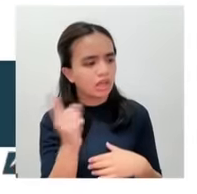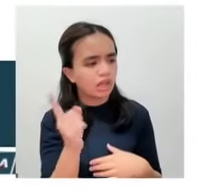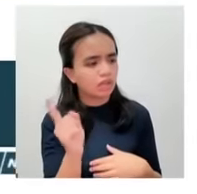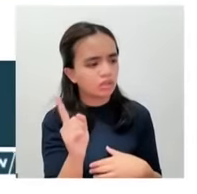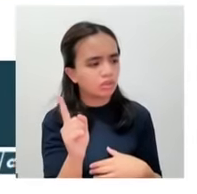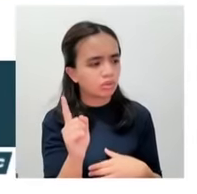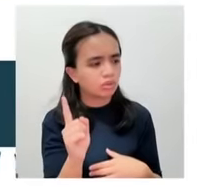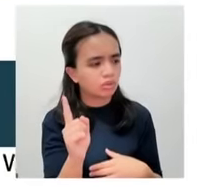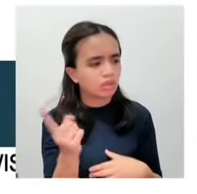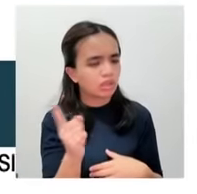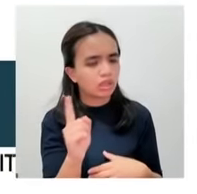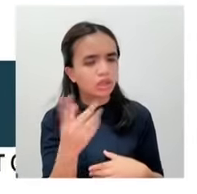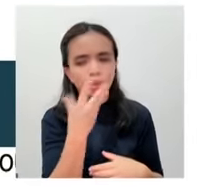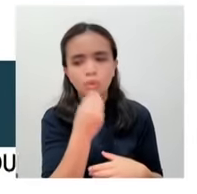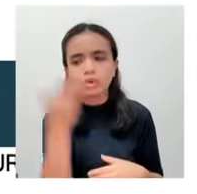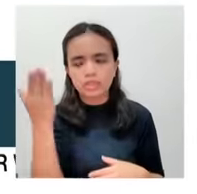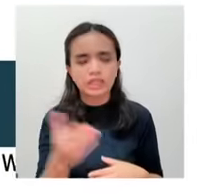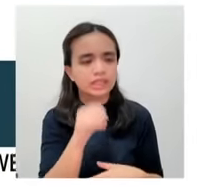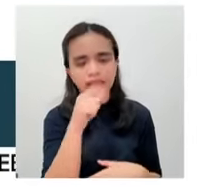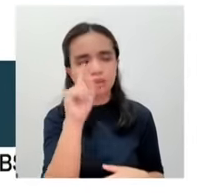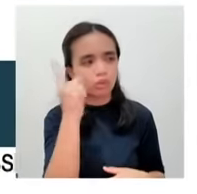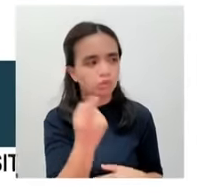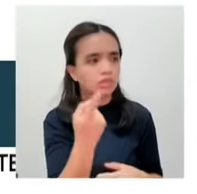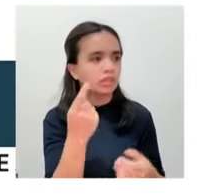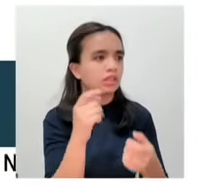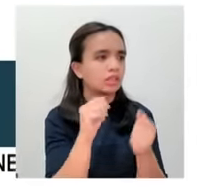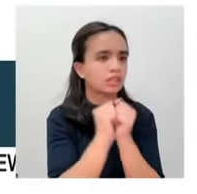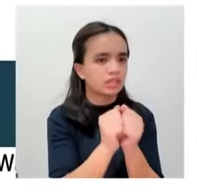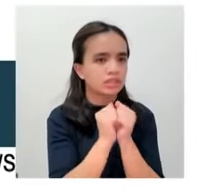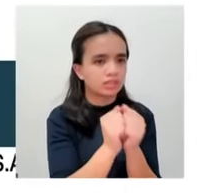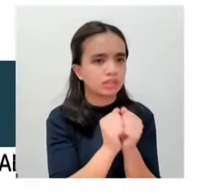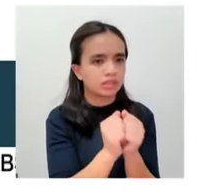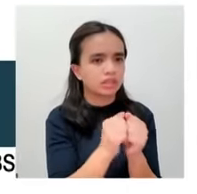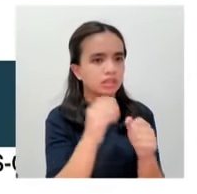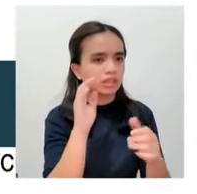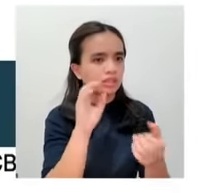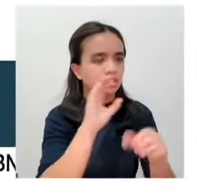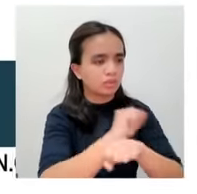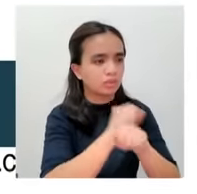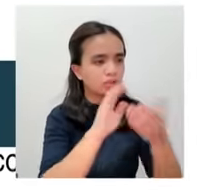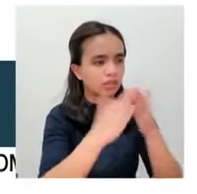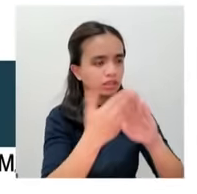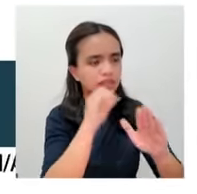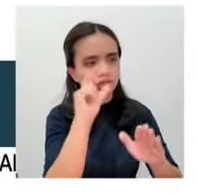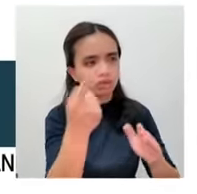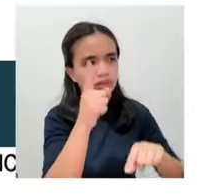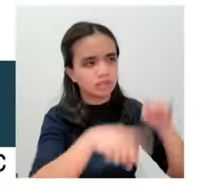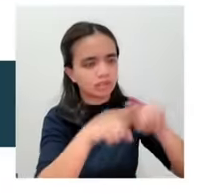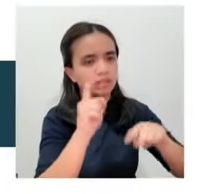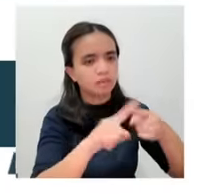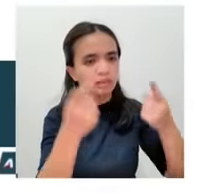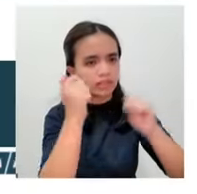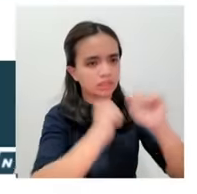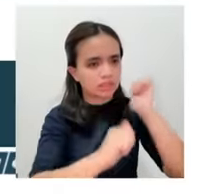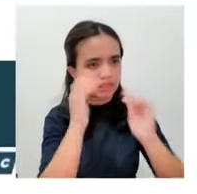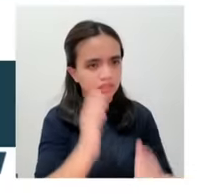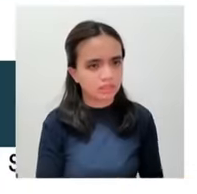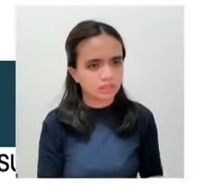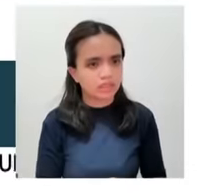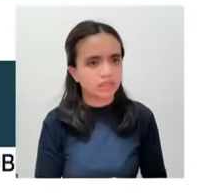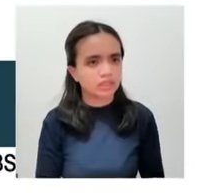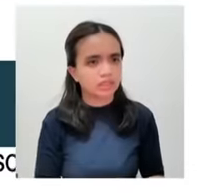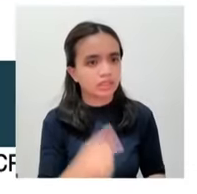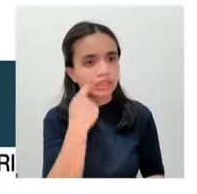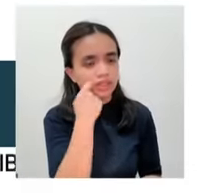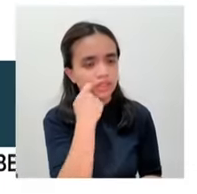you? Not just as a colleague, not just as a friend, but as an artist as well. Kanina